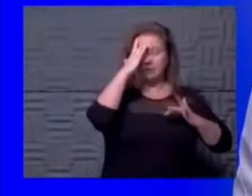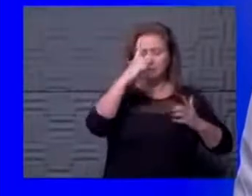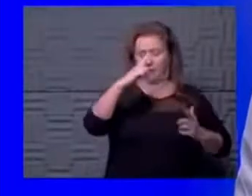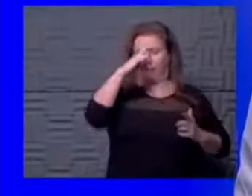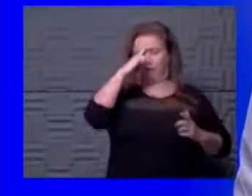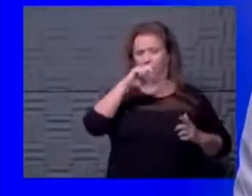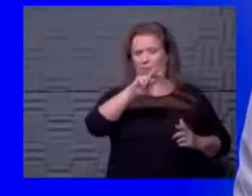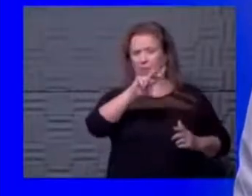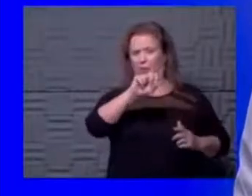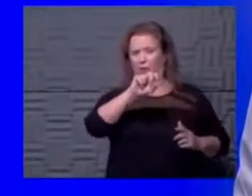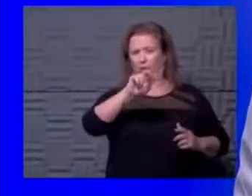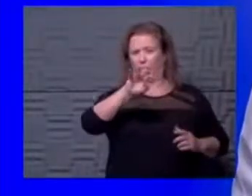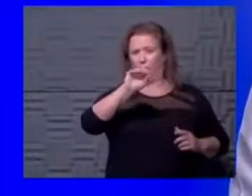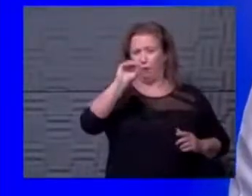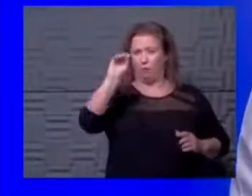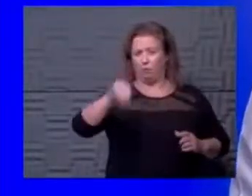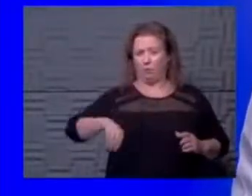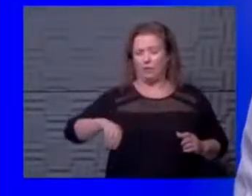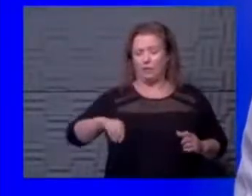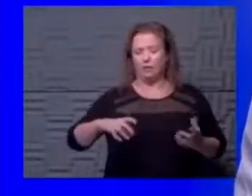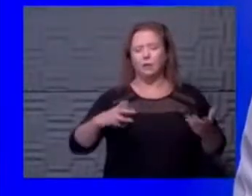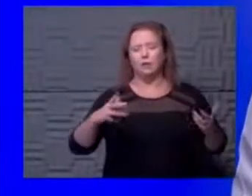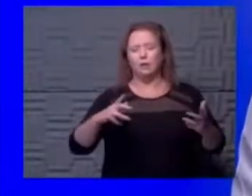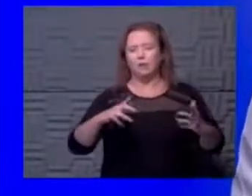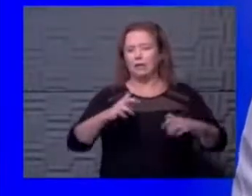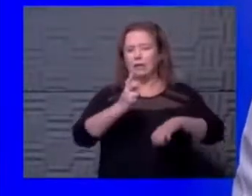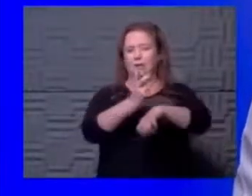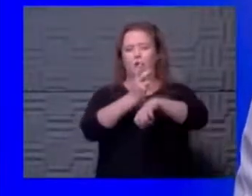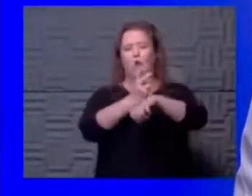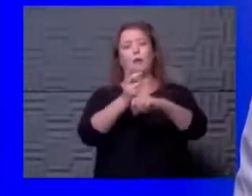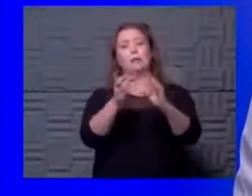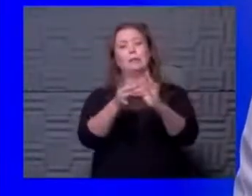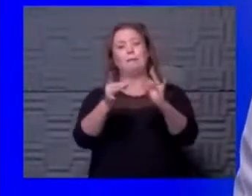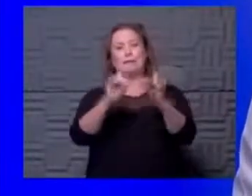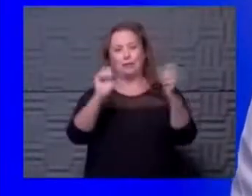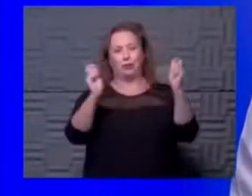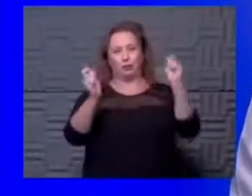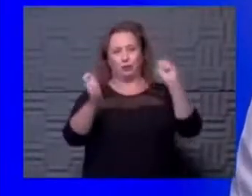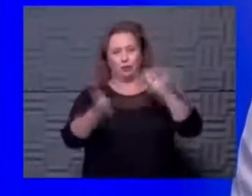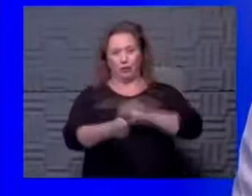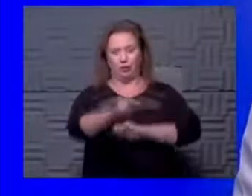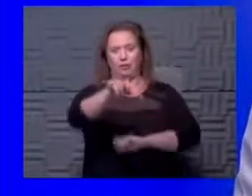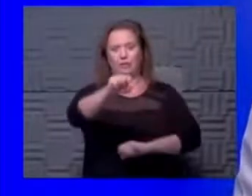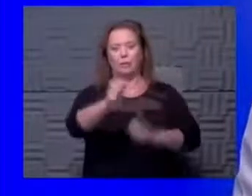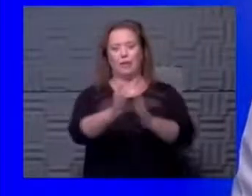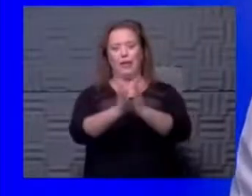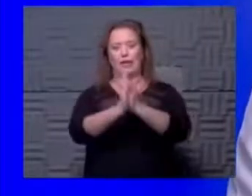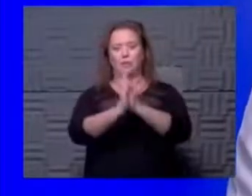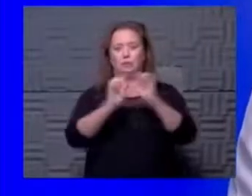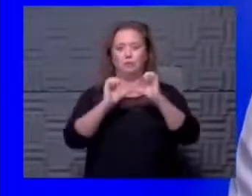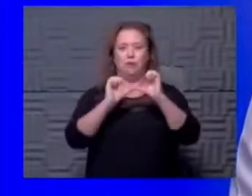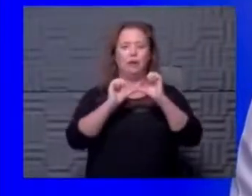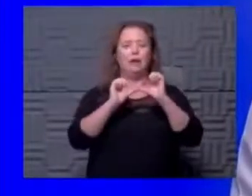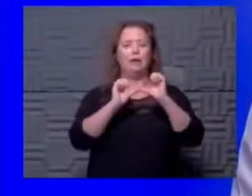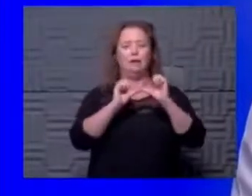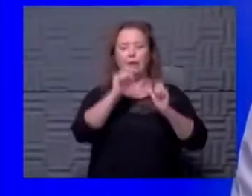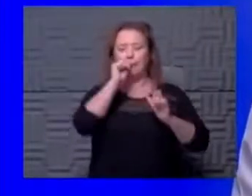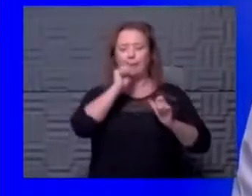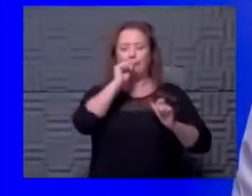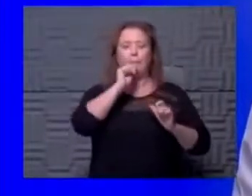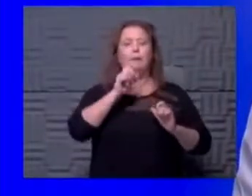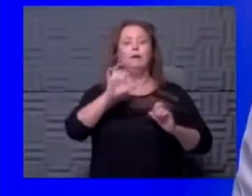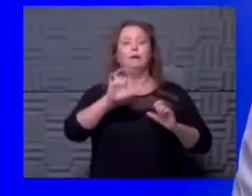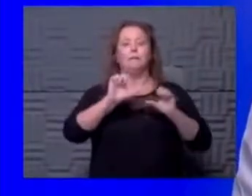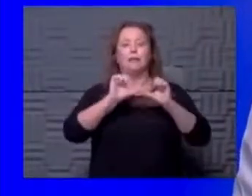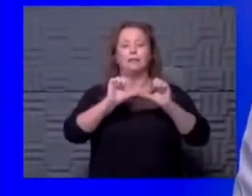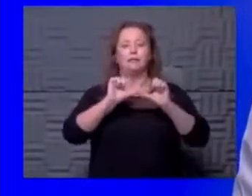maybe now 30 to 40%? It's very difficult. So the message is changing. We would ask everybody to be vigilant, but it's changing based